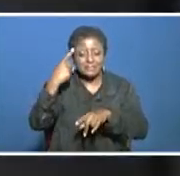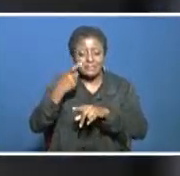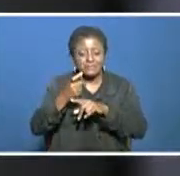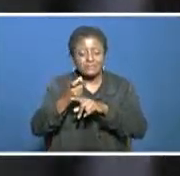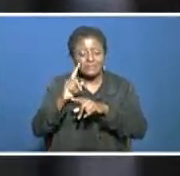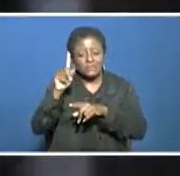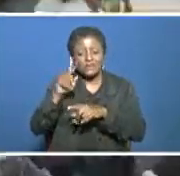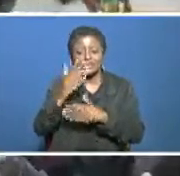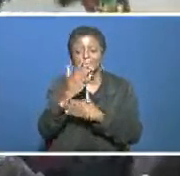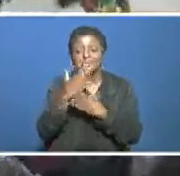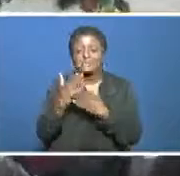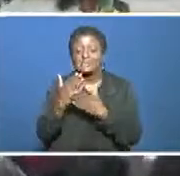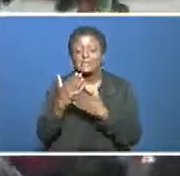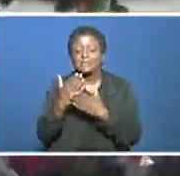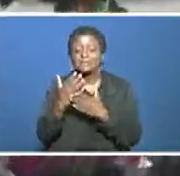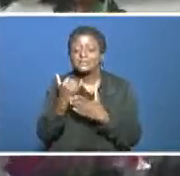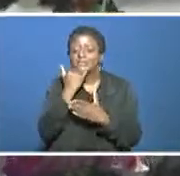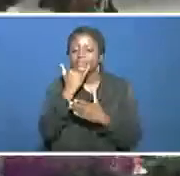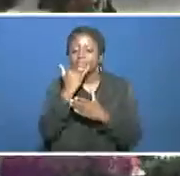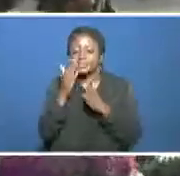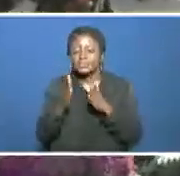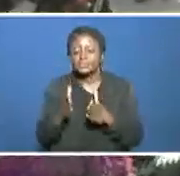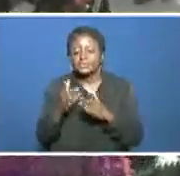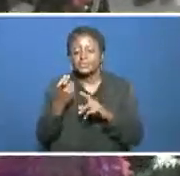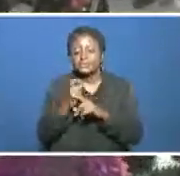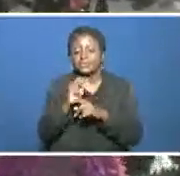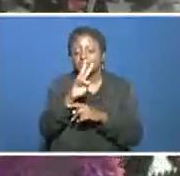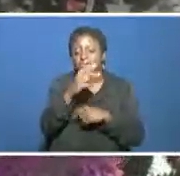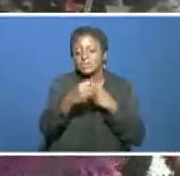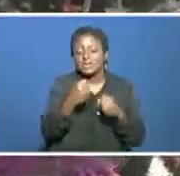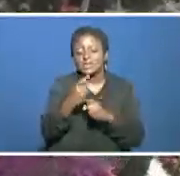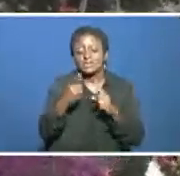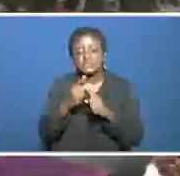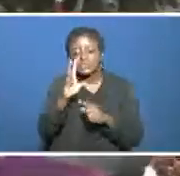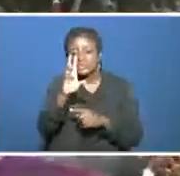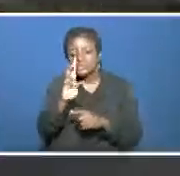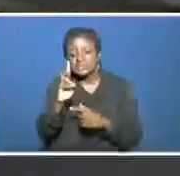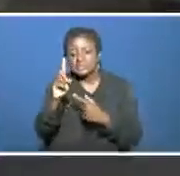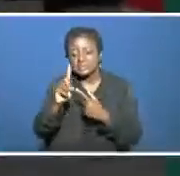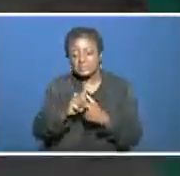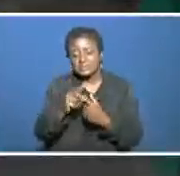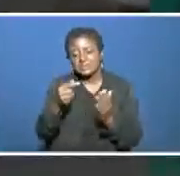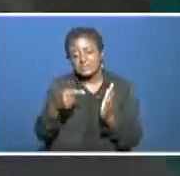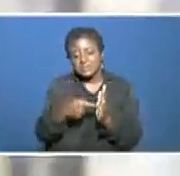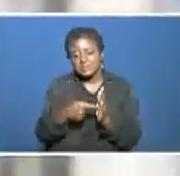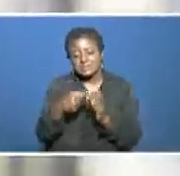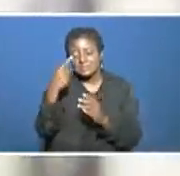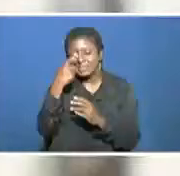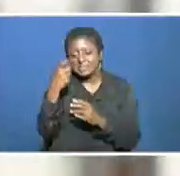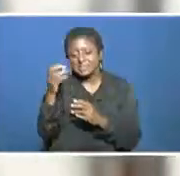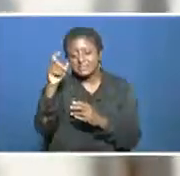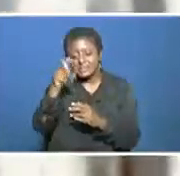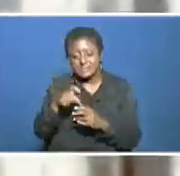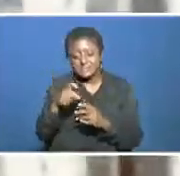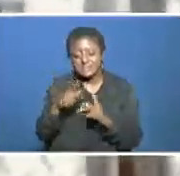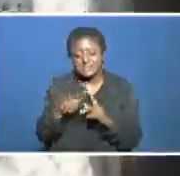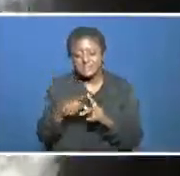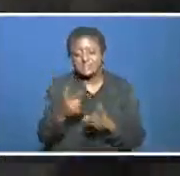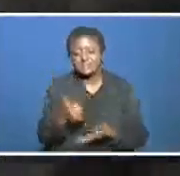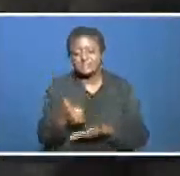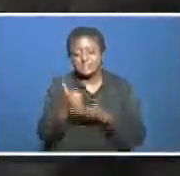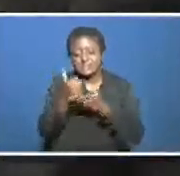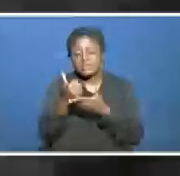6 months. The legislative move to do so born out of a need to relieve individuals of the burden of